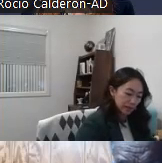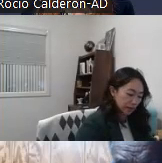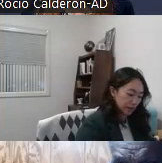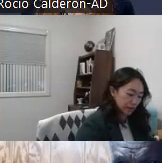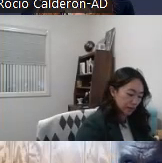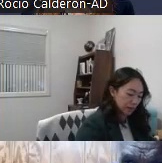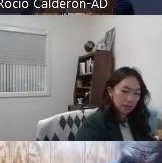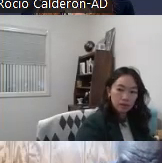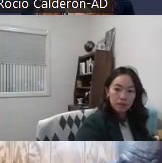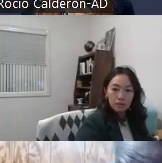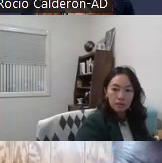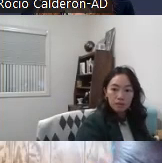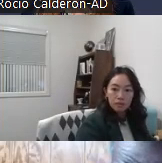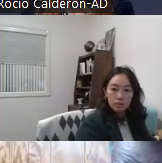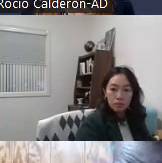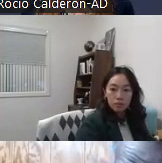forward. And